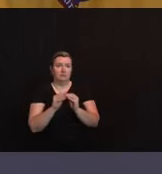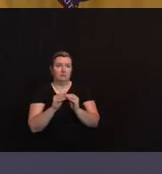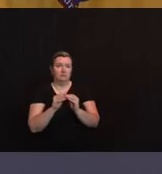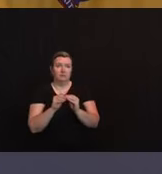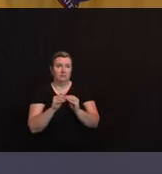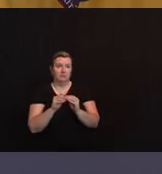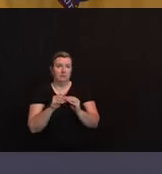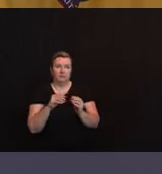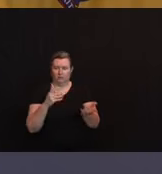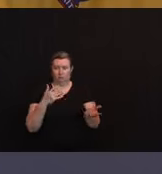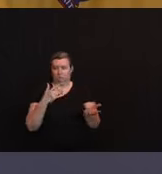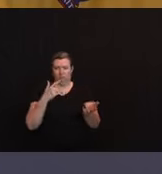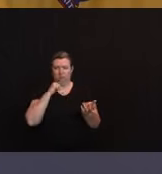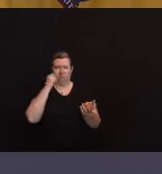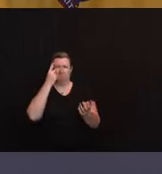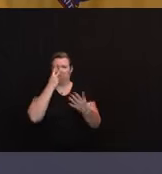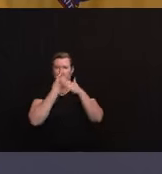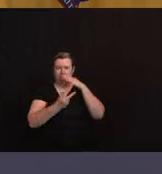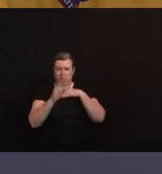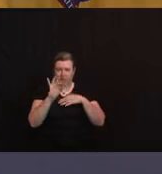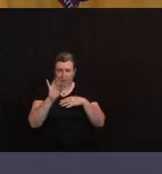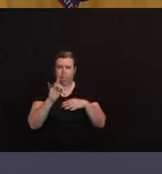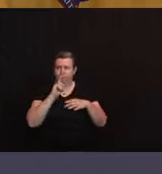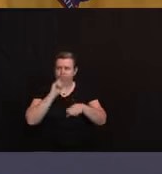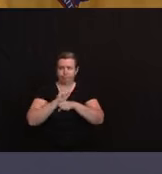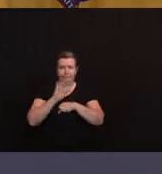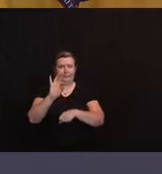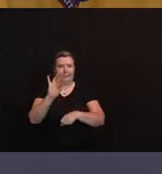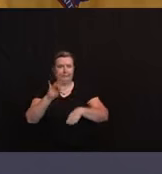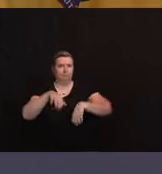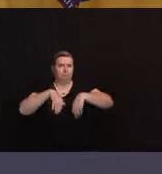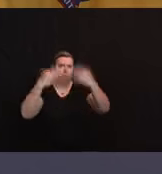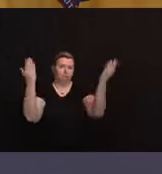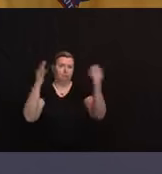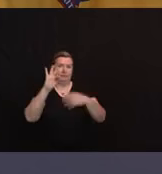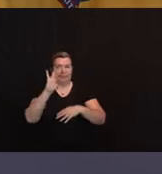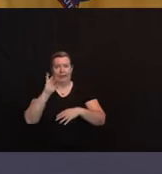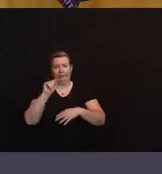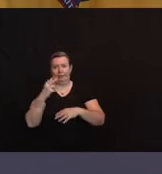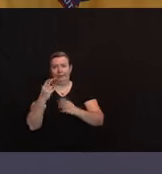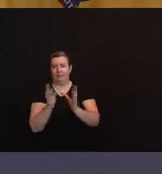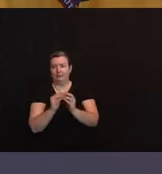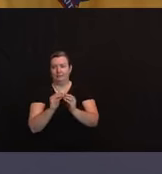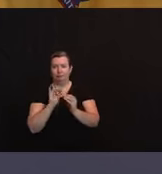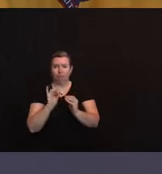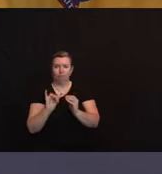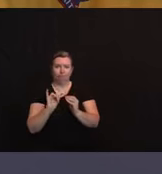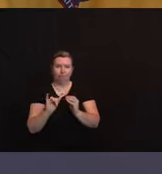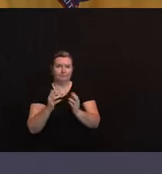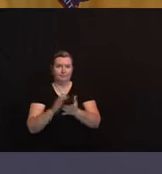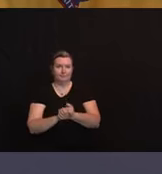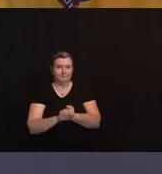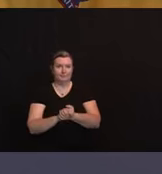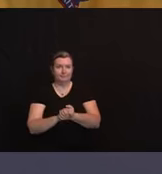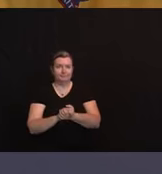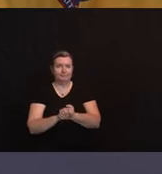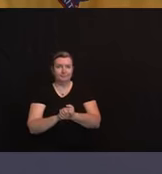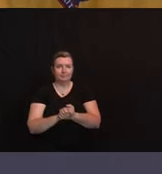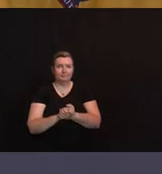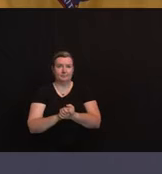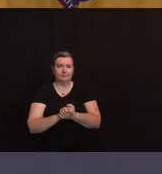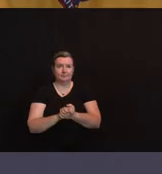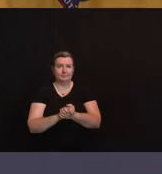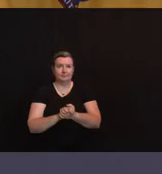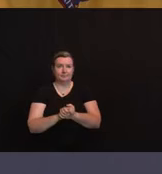But I will say this. There were times We talked about, Brett, to your question where